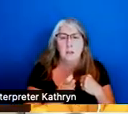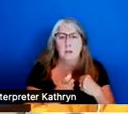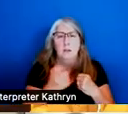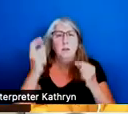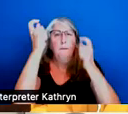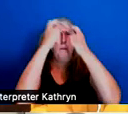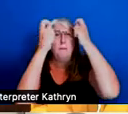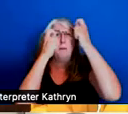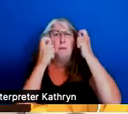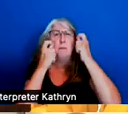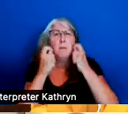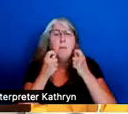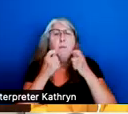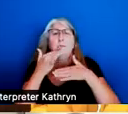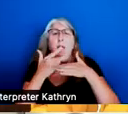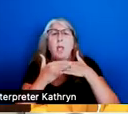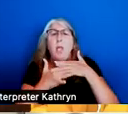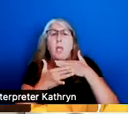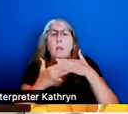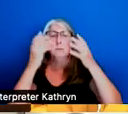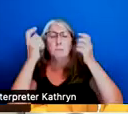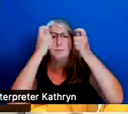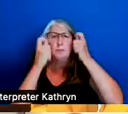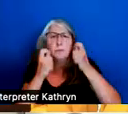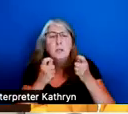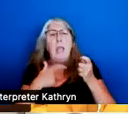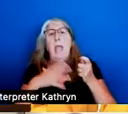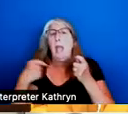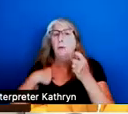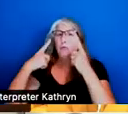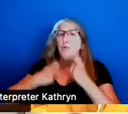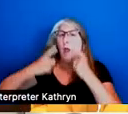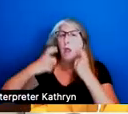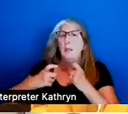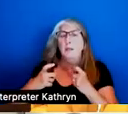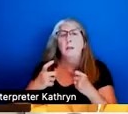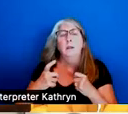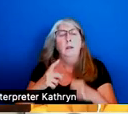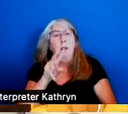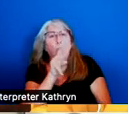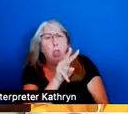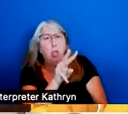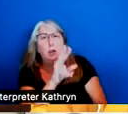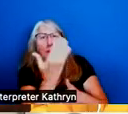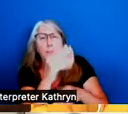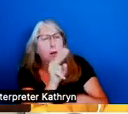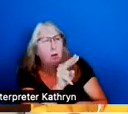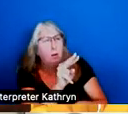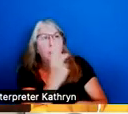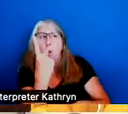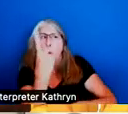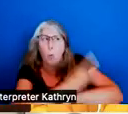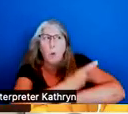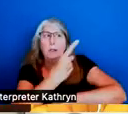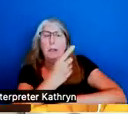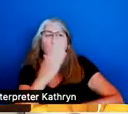points like blood in my face. And I would cry and I would tell myself that one day I